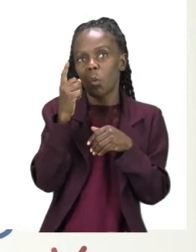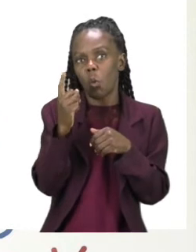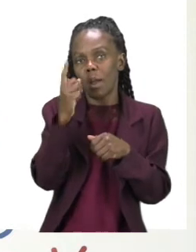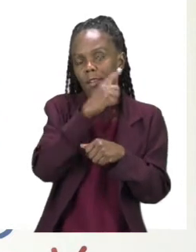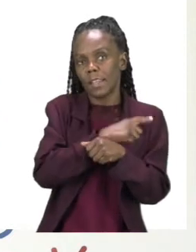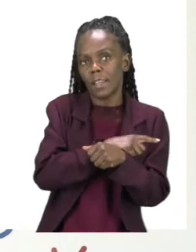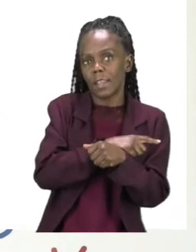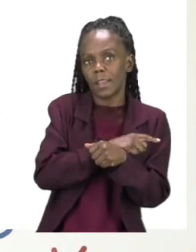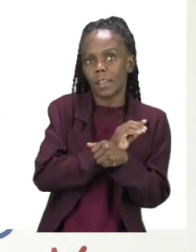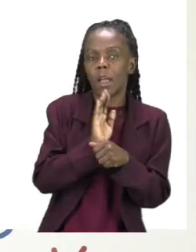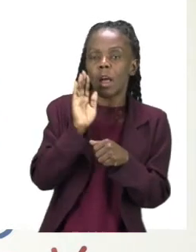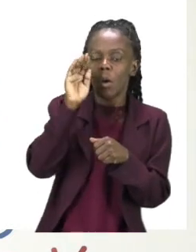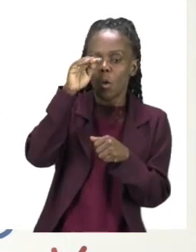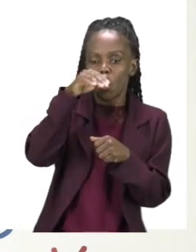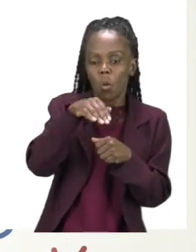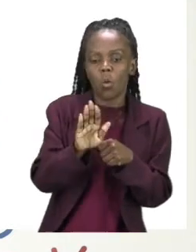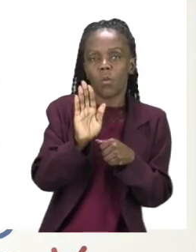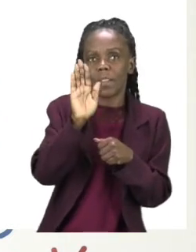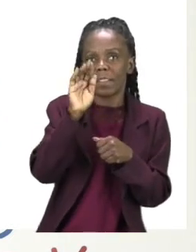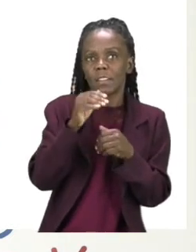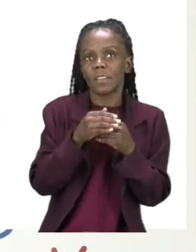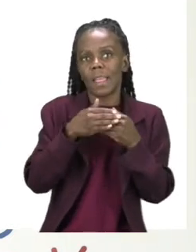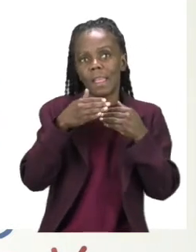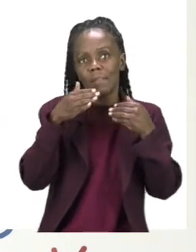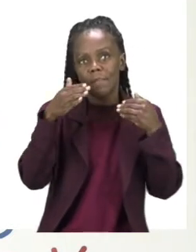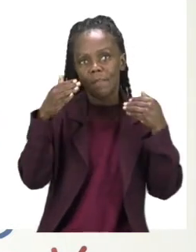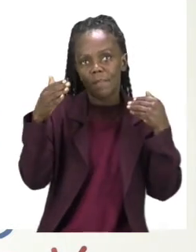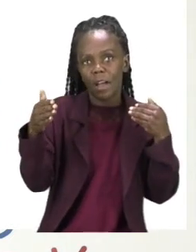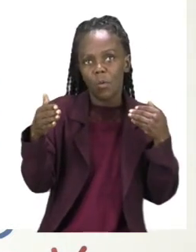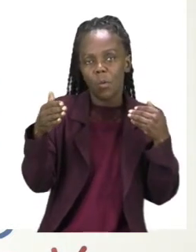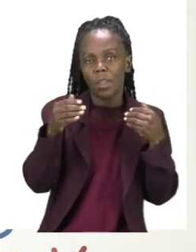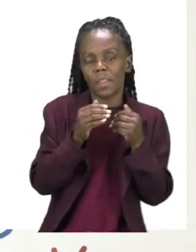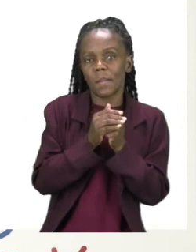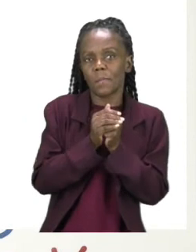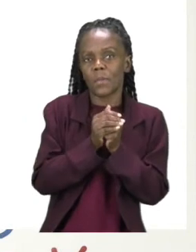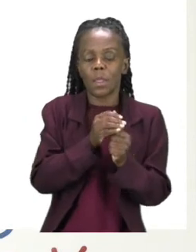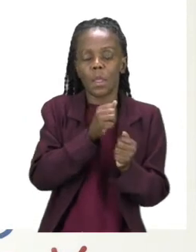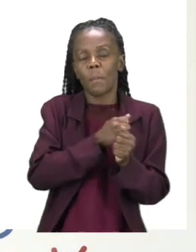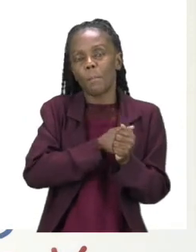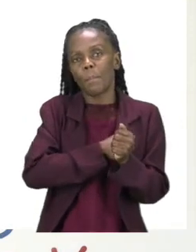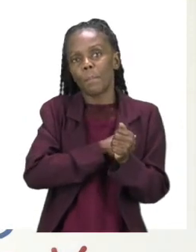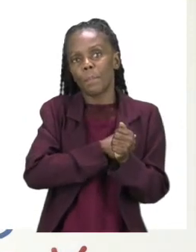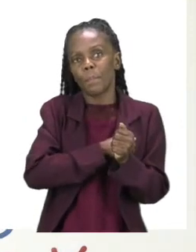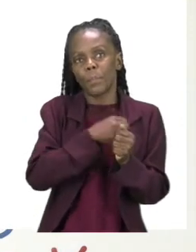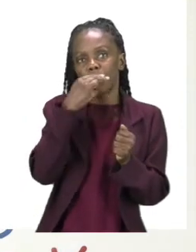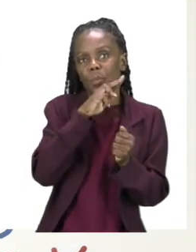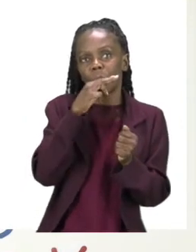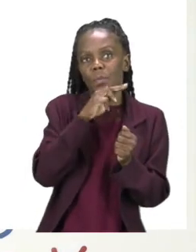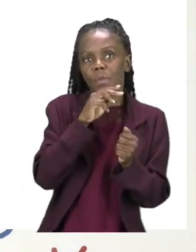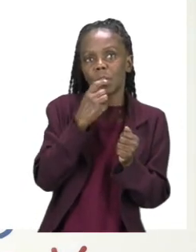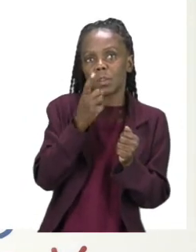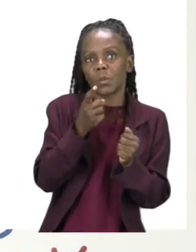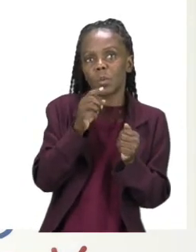day over the hill and far away. Mother Duck